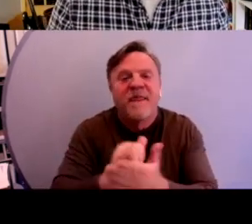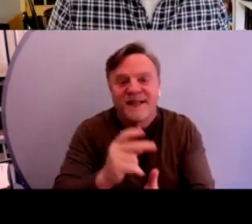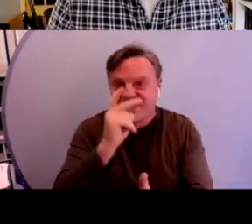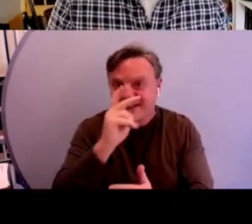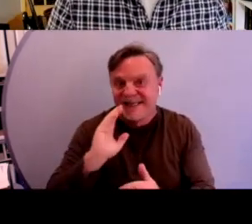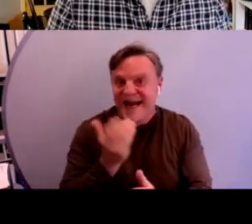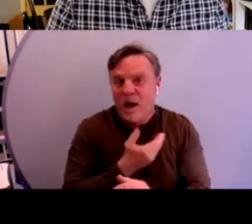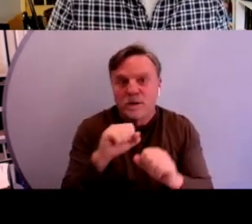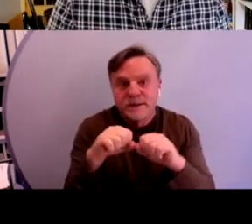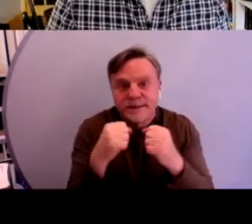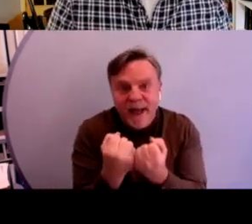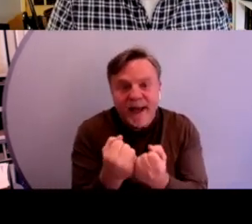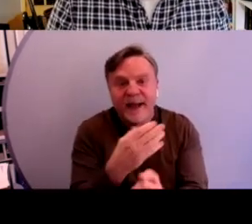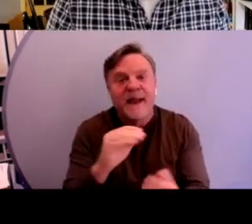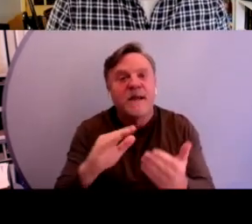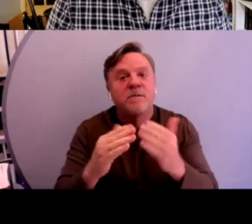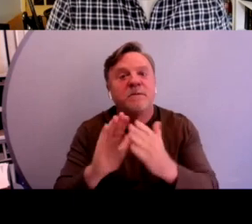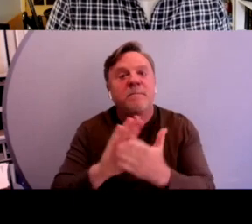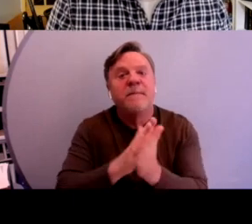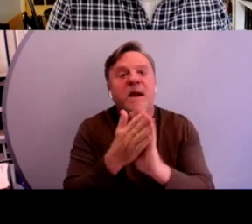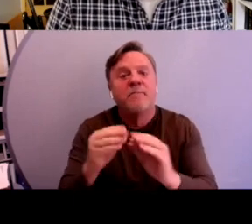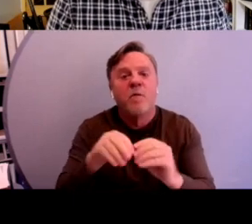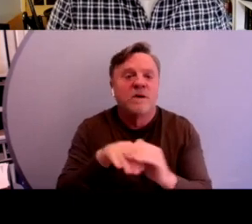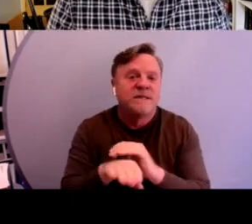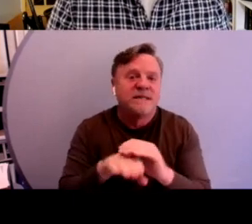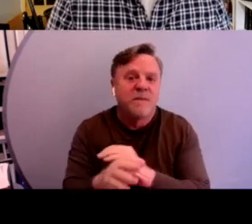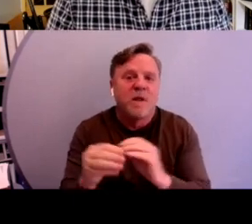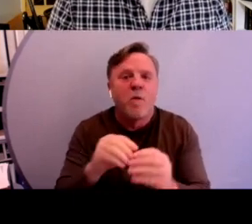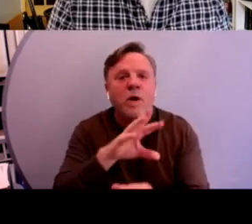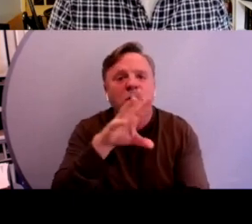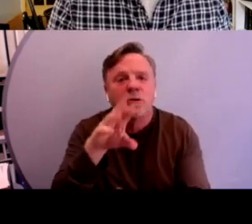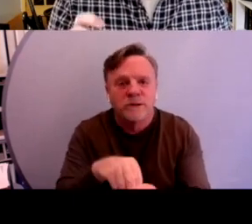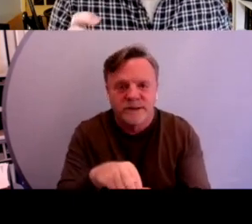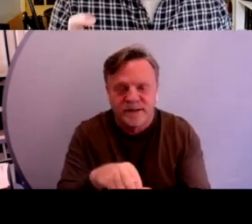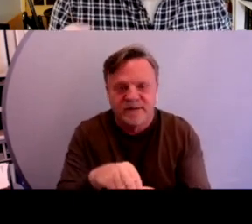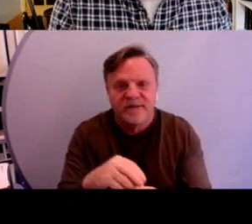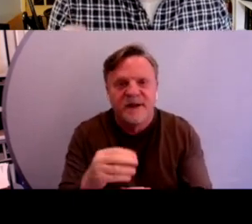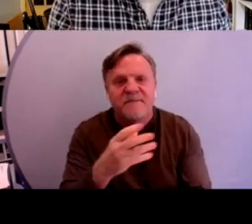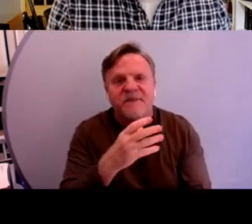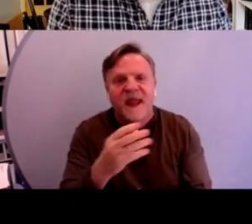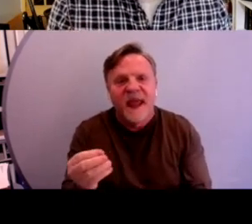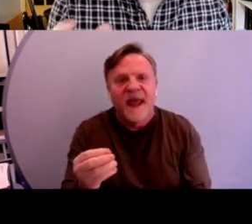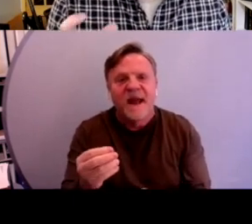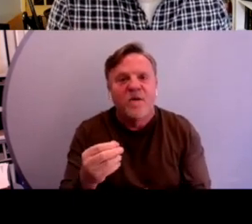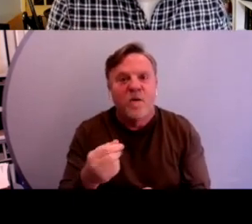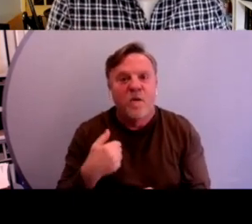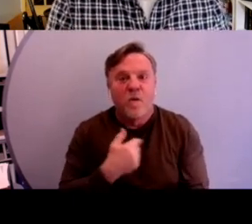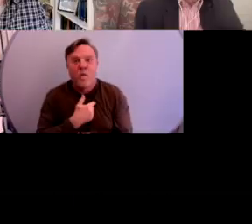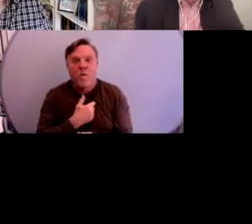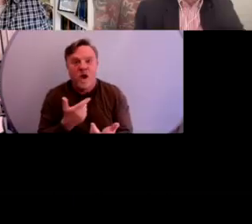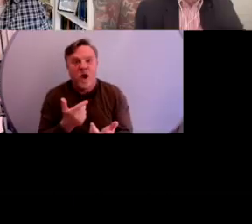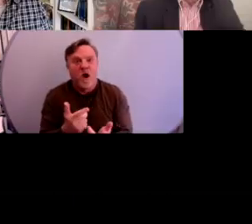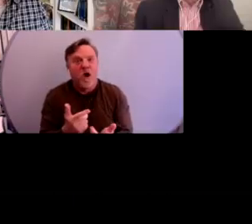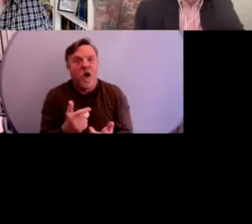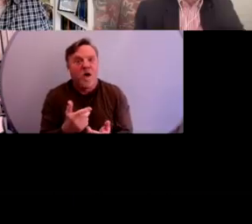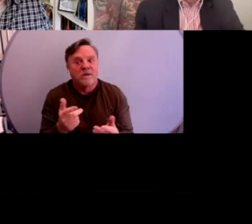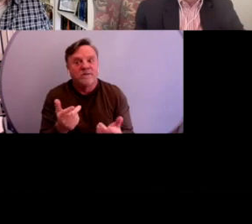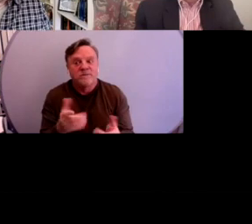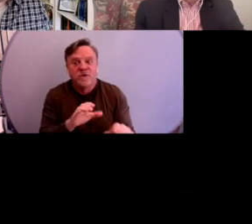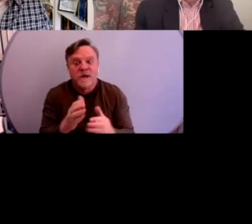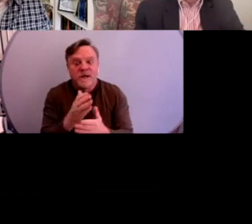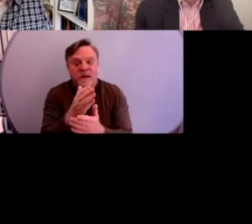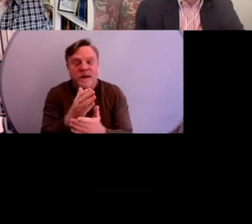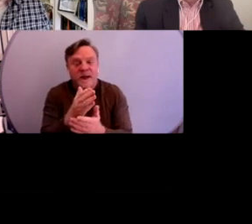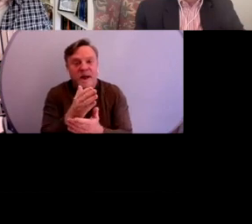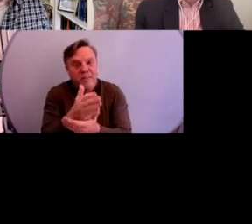our communities become more accessible and more inclusive. And we're playing a small part in that change. And I think this